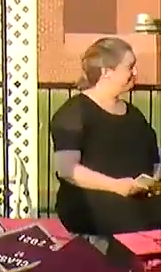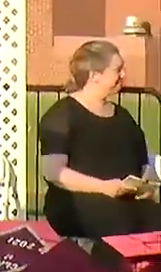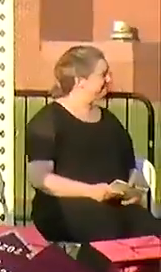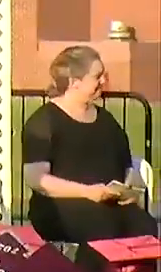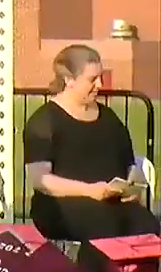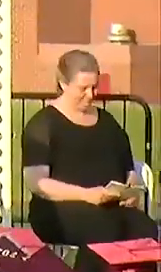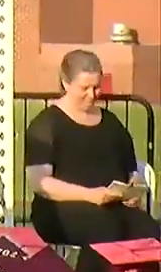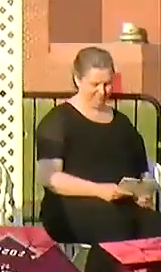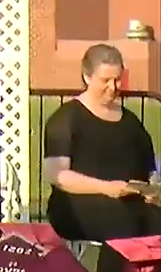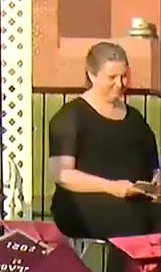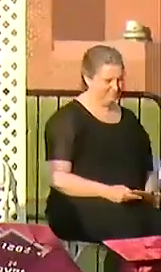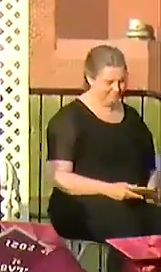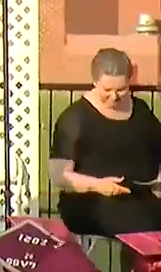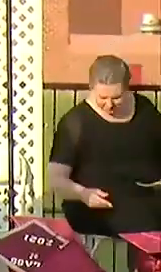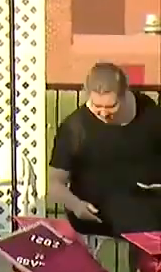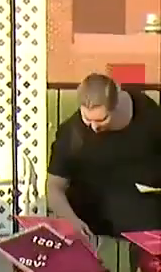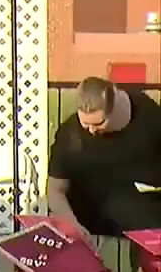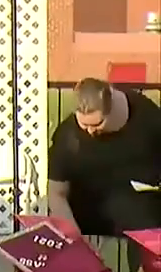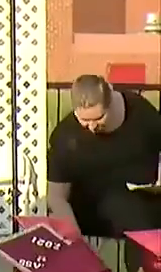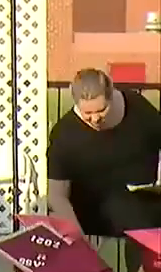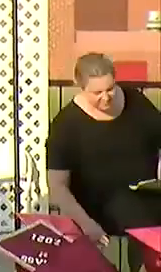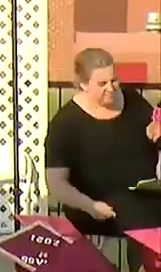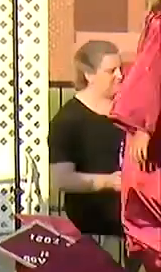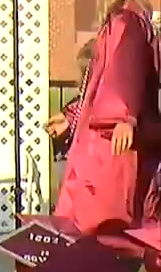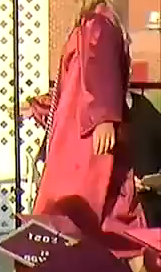Gianna Maria Grimaldi.